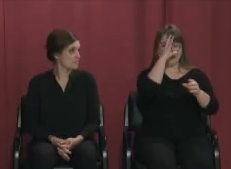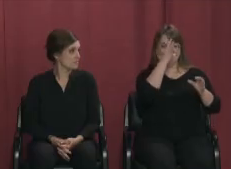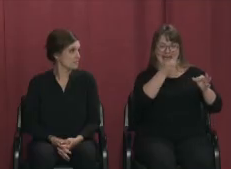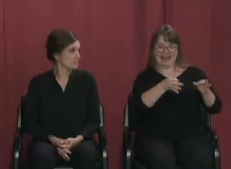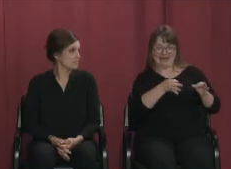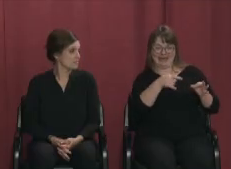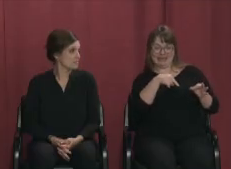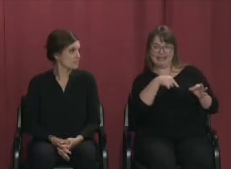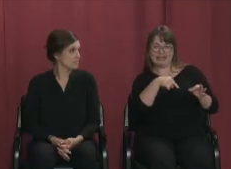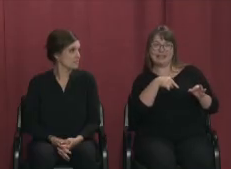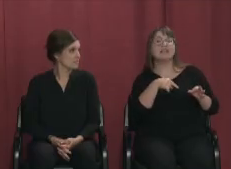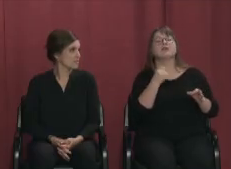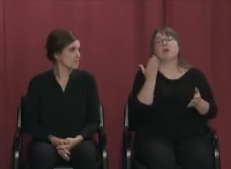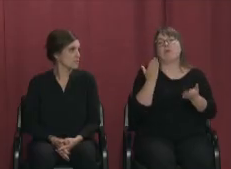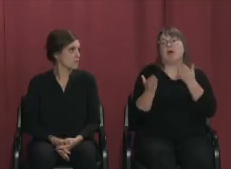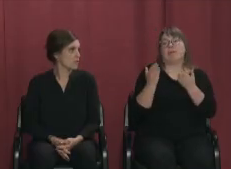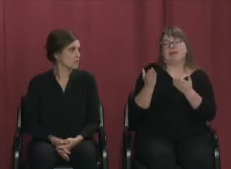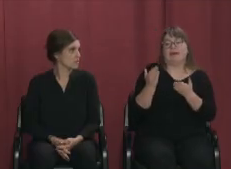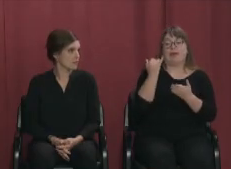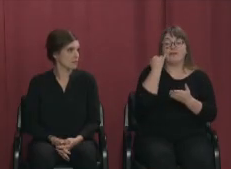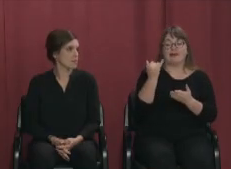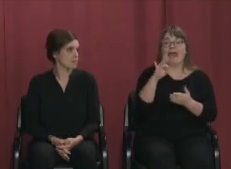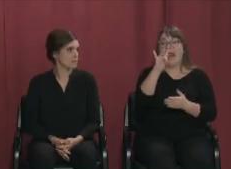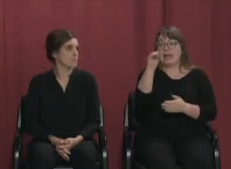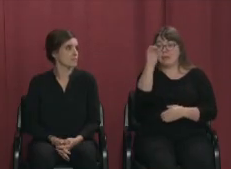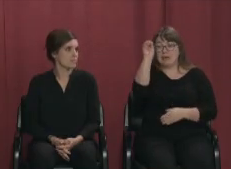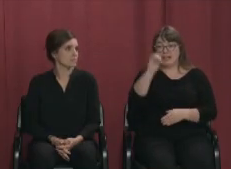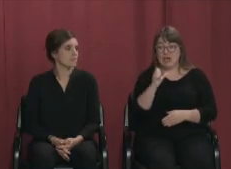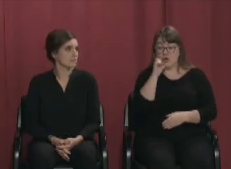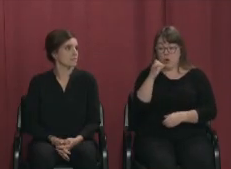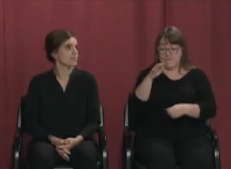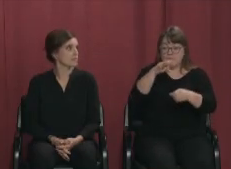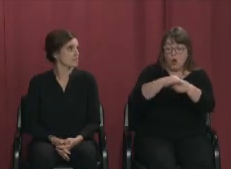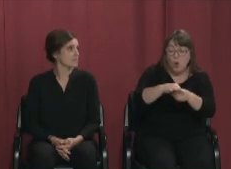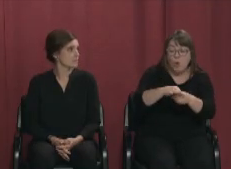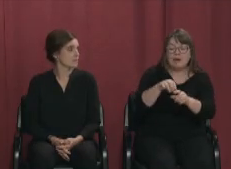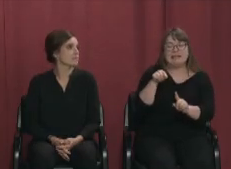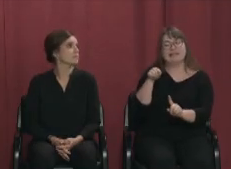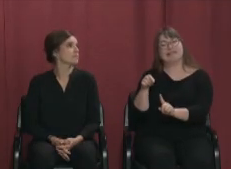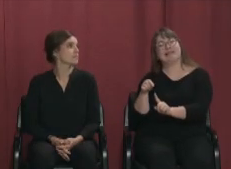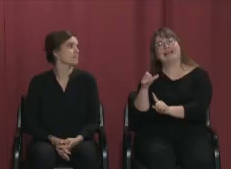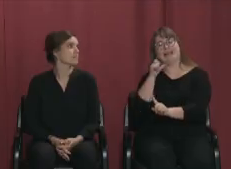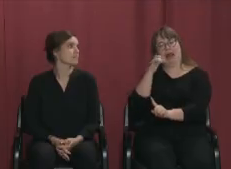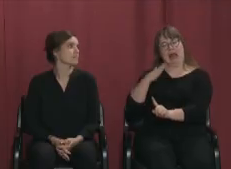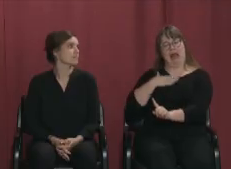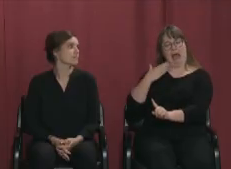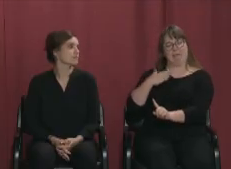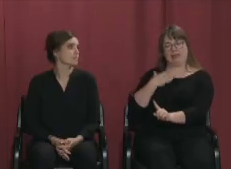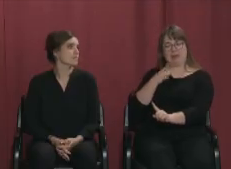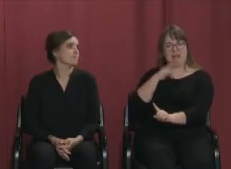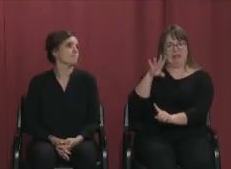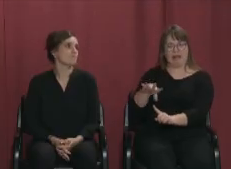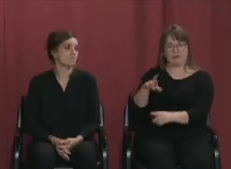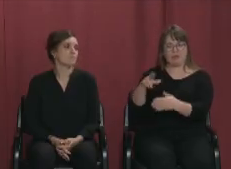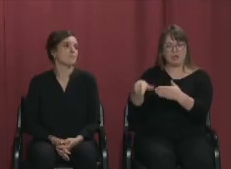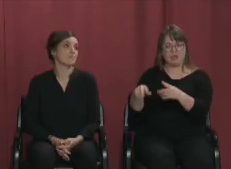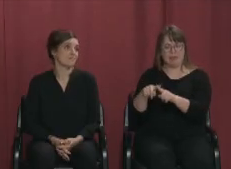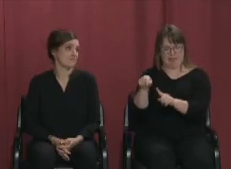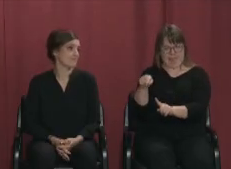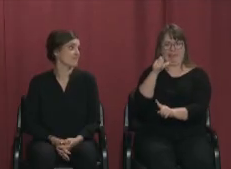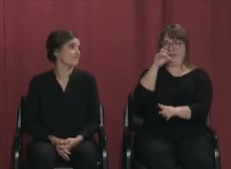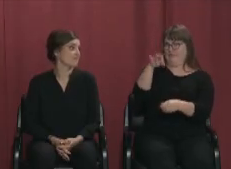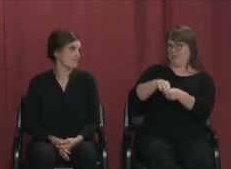may be really unhappy with the outcome. Well, and yet they had an opportunity to do something and chose not to. Well, and I'll tell you, like in